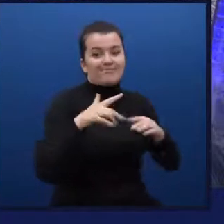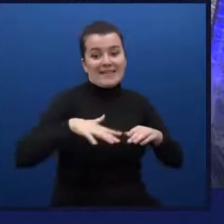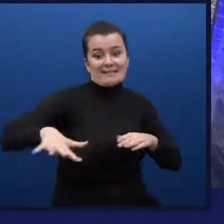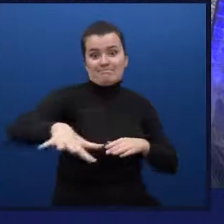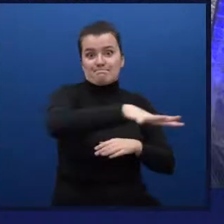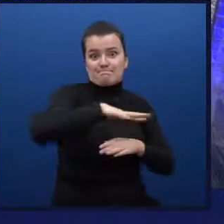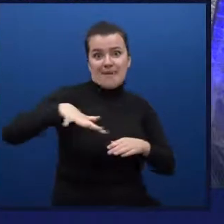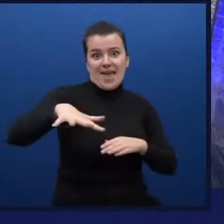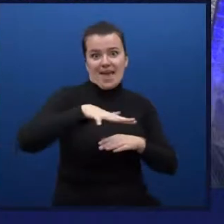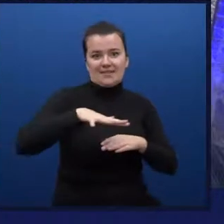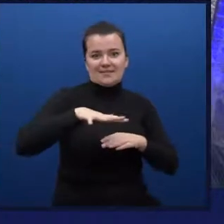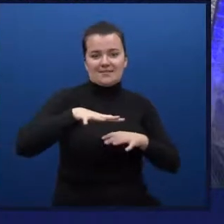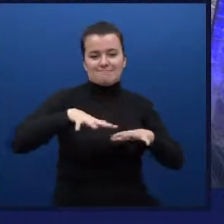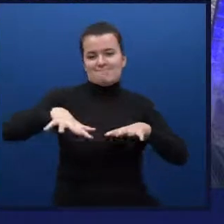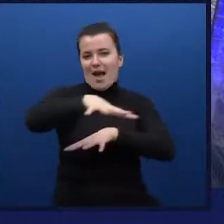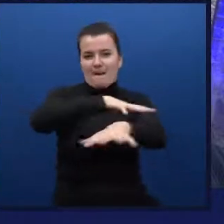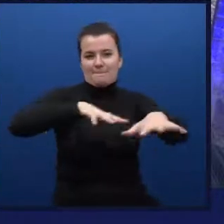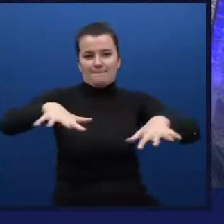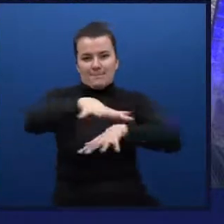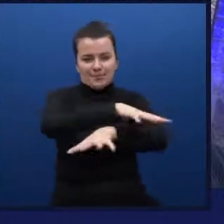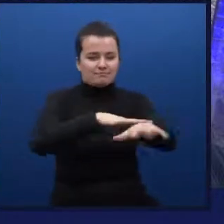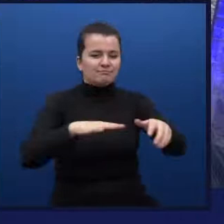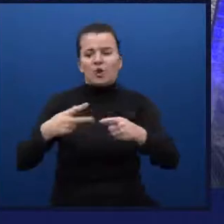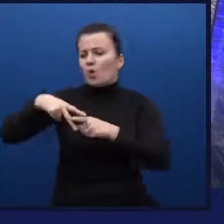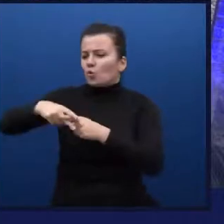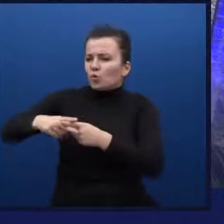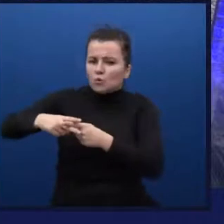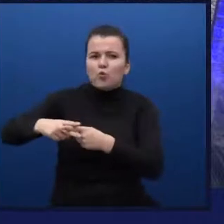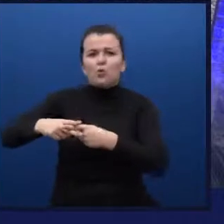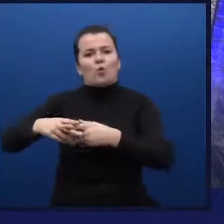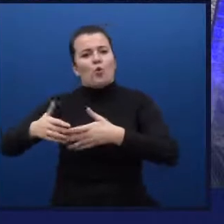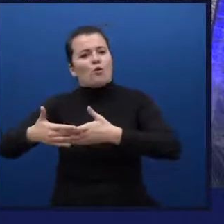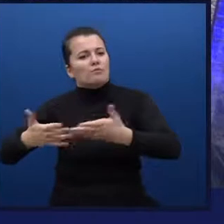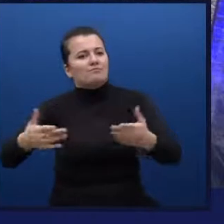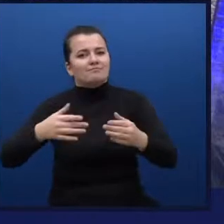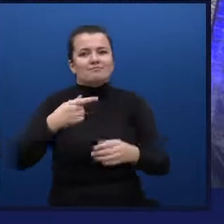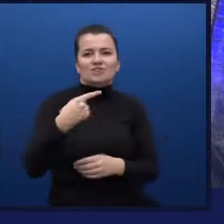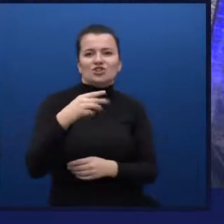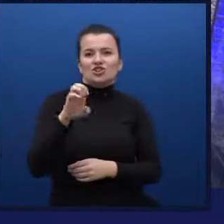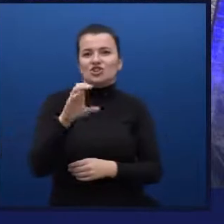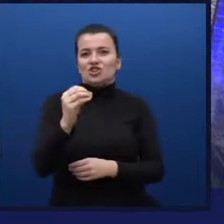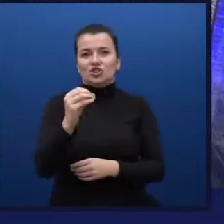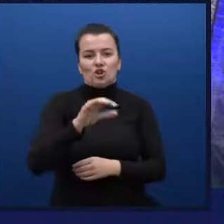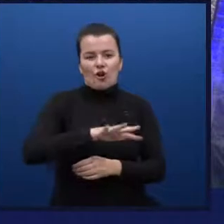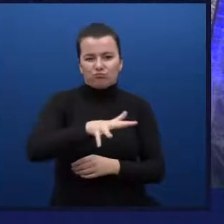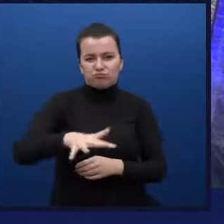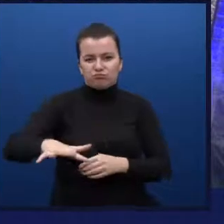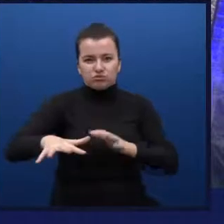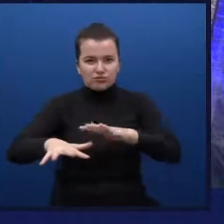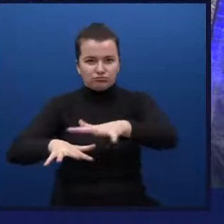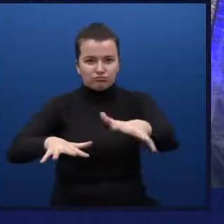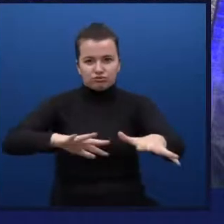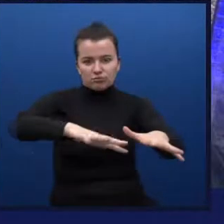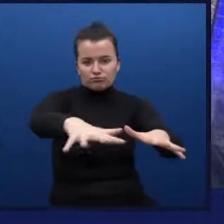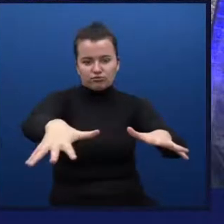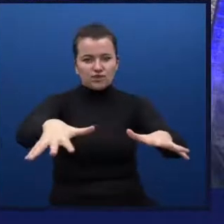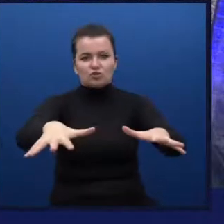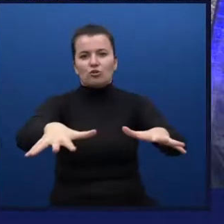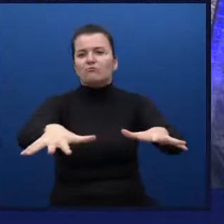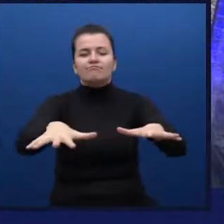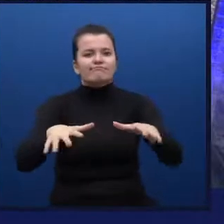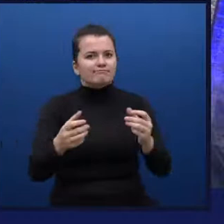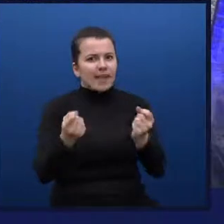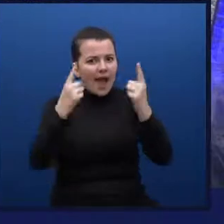the flight simulator piece in terms of the mapping of the GLs and understanding of your space. How far are we